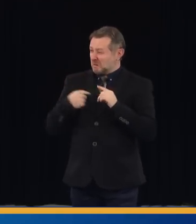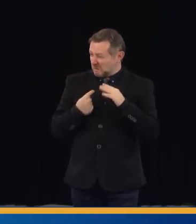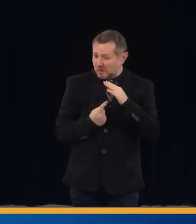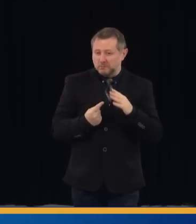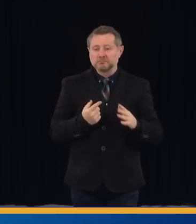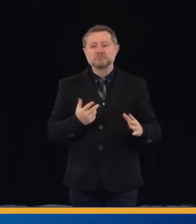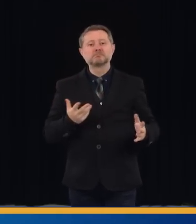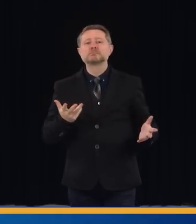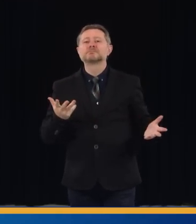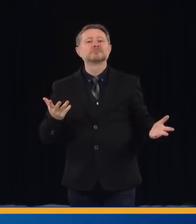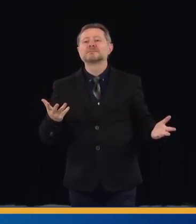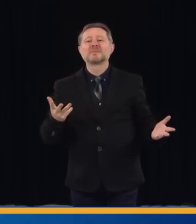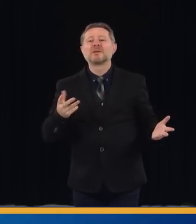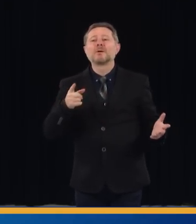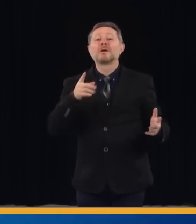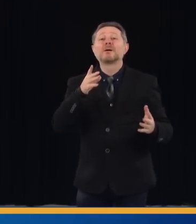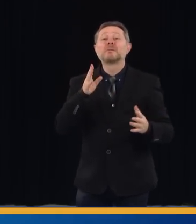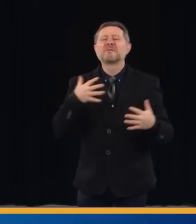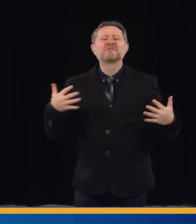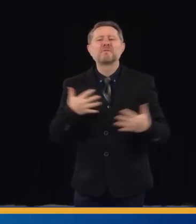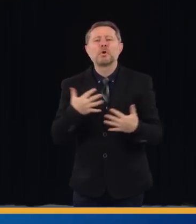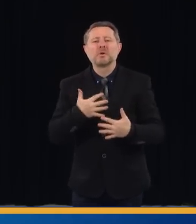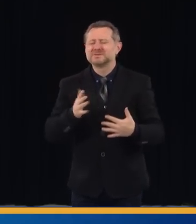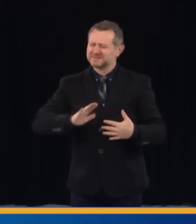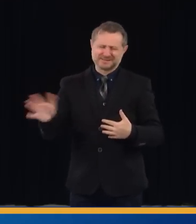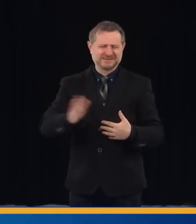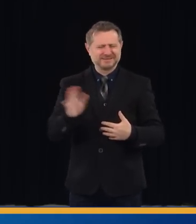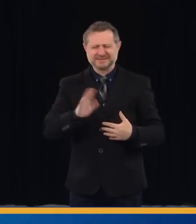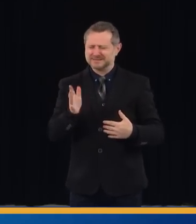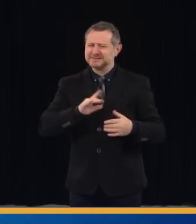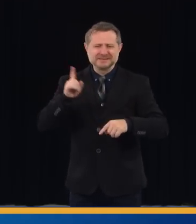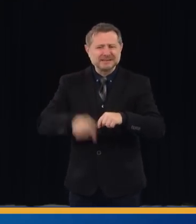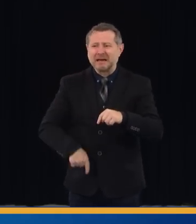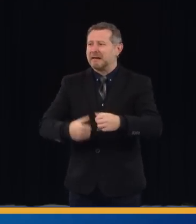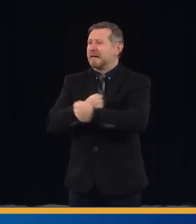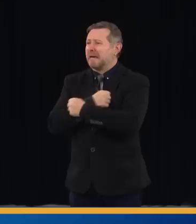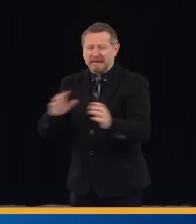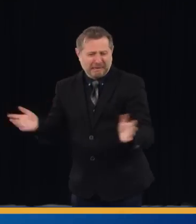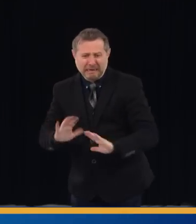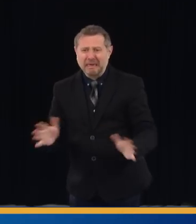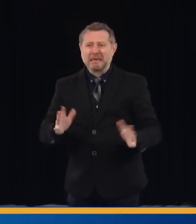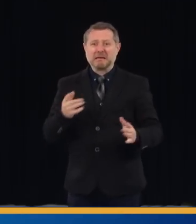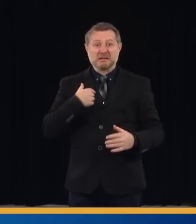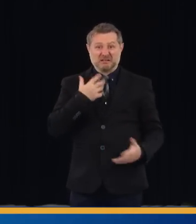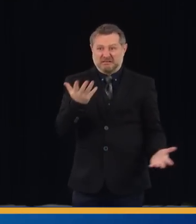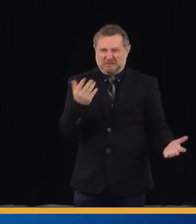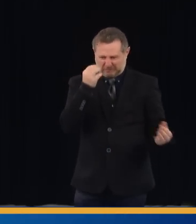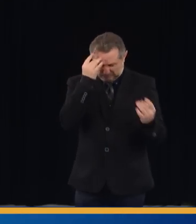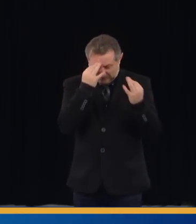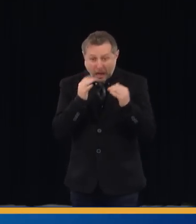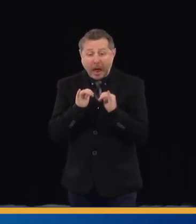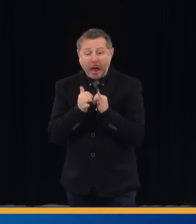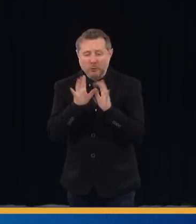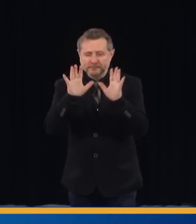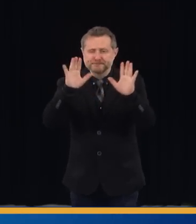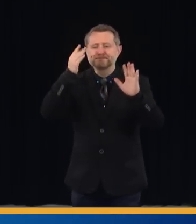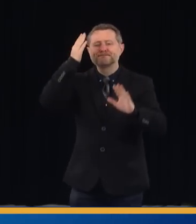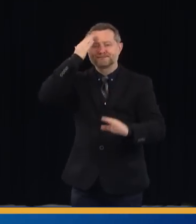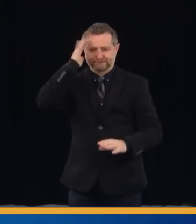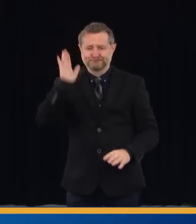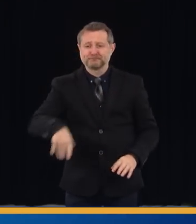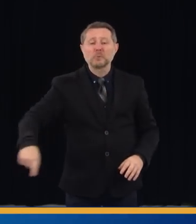afraid of hugging someone. Just think how emotionally